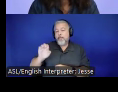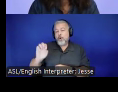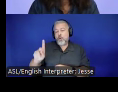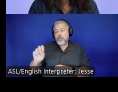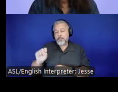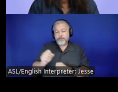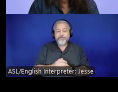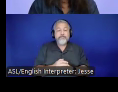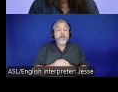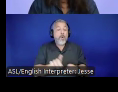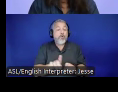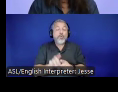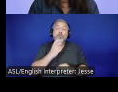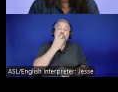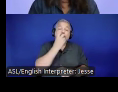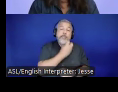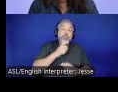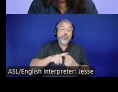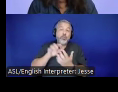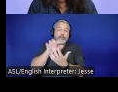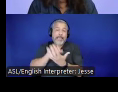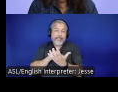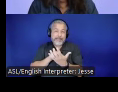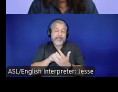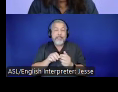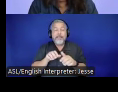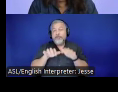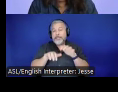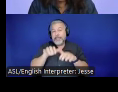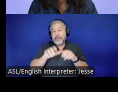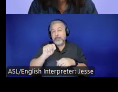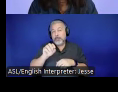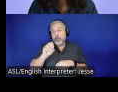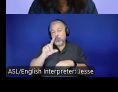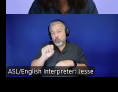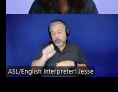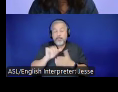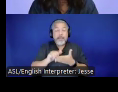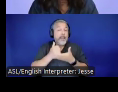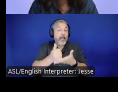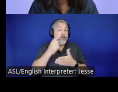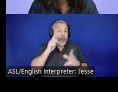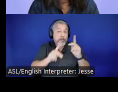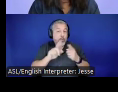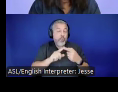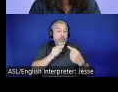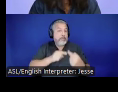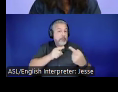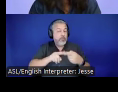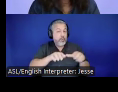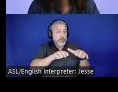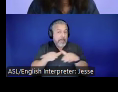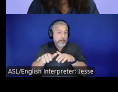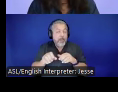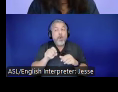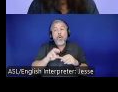Additionally, speech-to-text tools. These are helpful for those who may have difficulty typing or just want